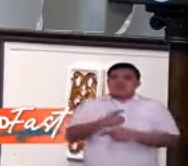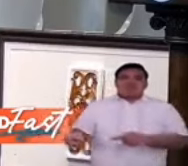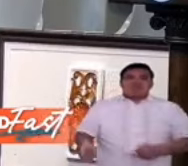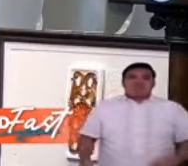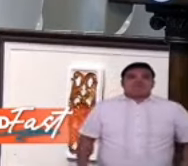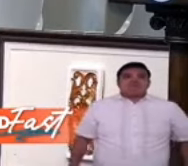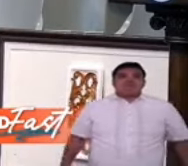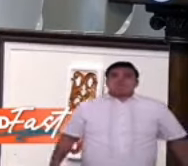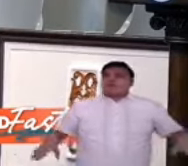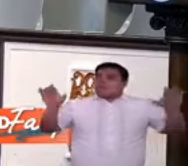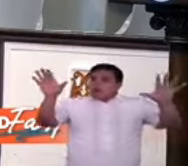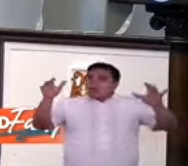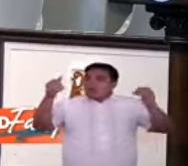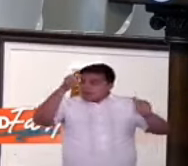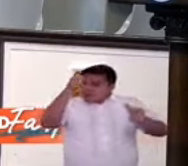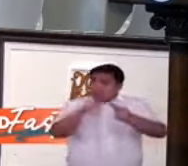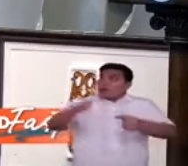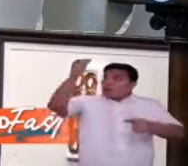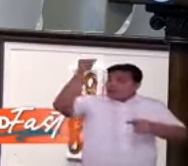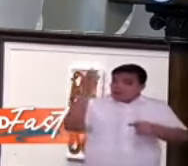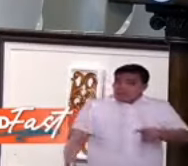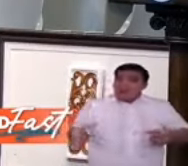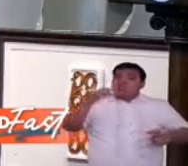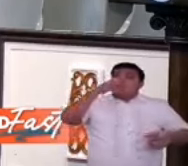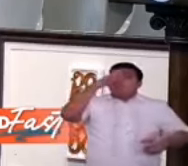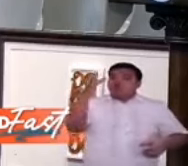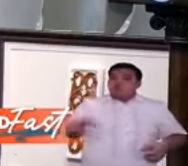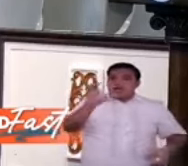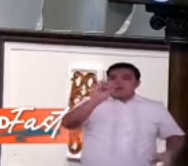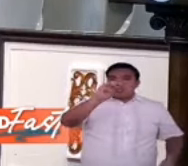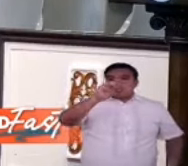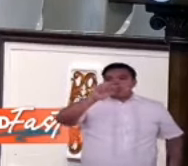child. Remember, this is God's command.